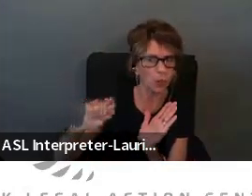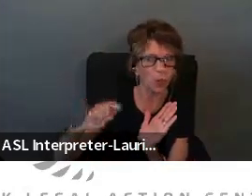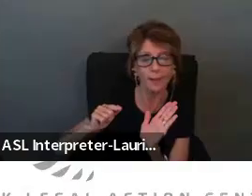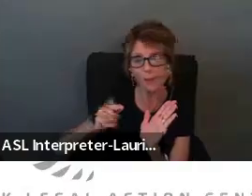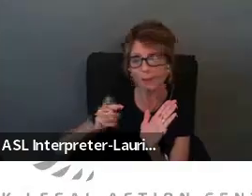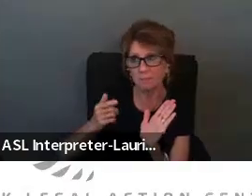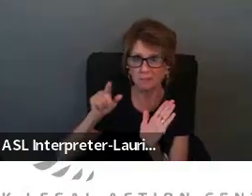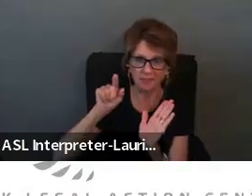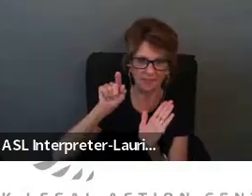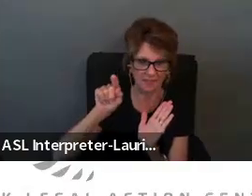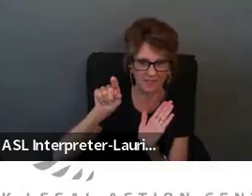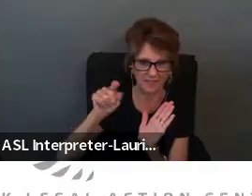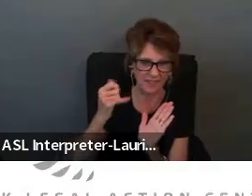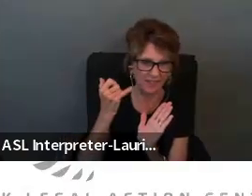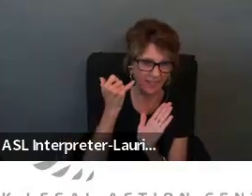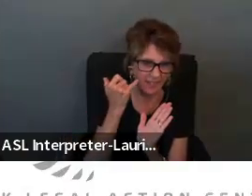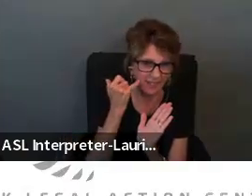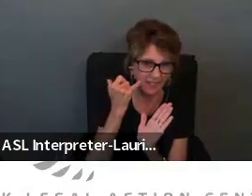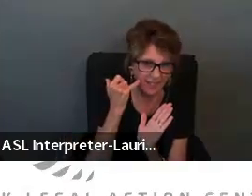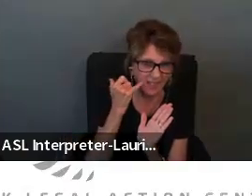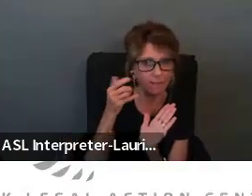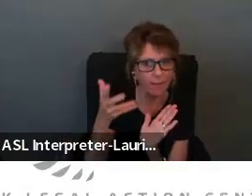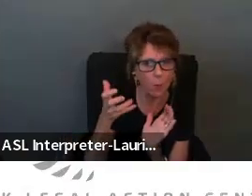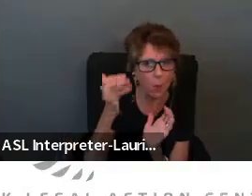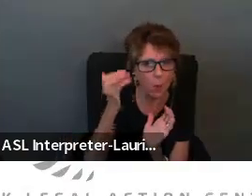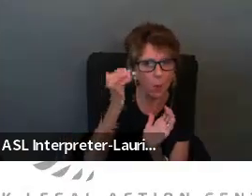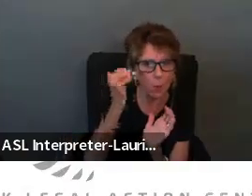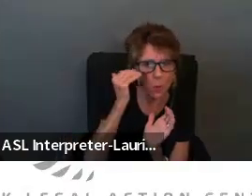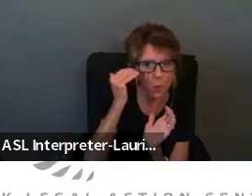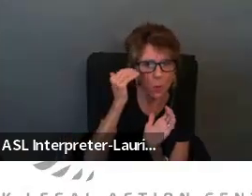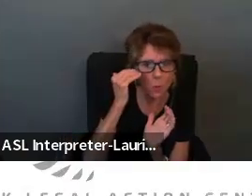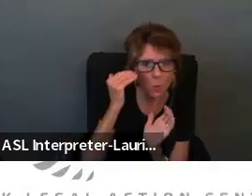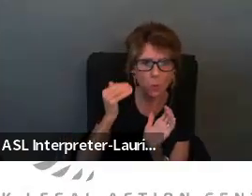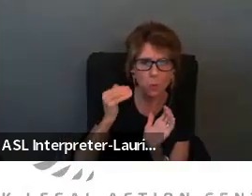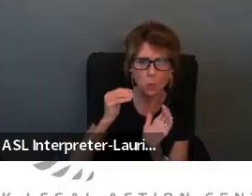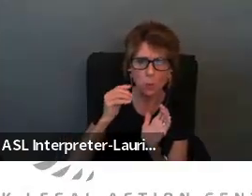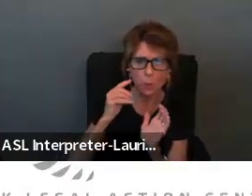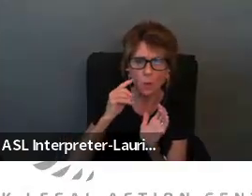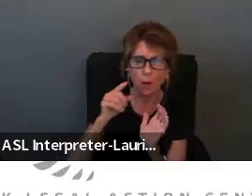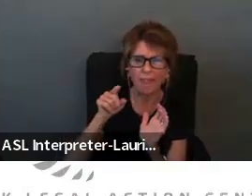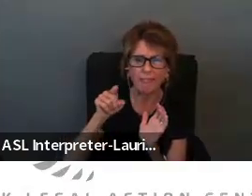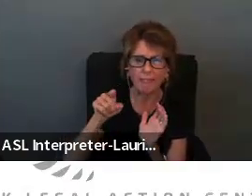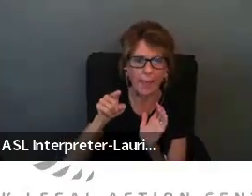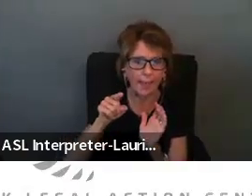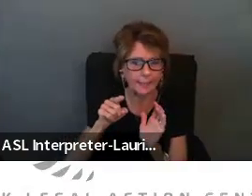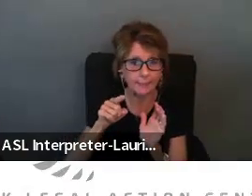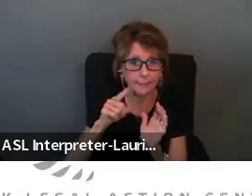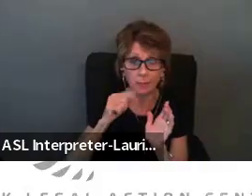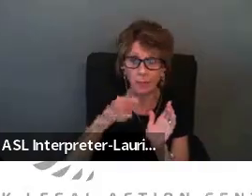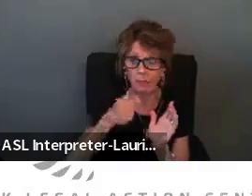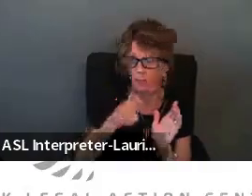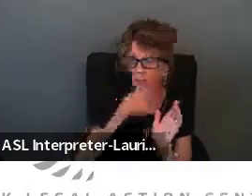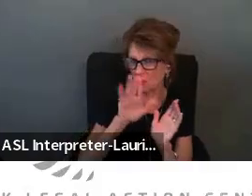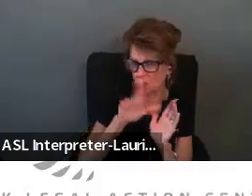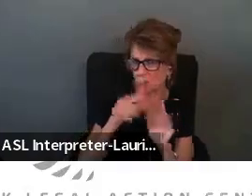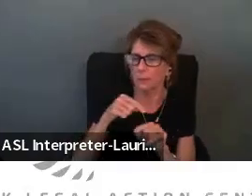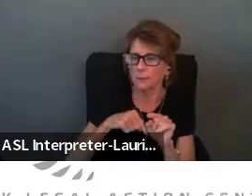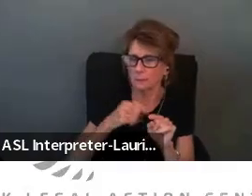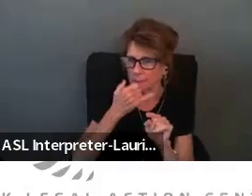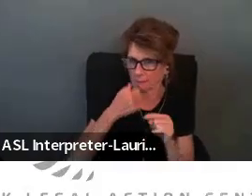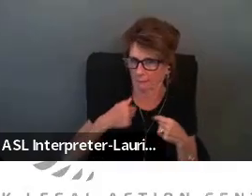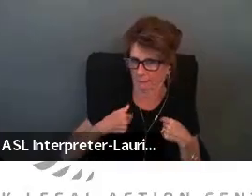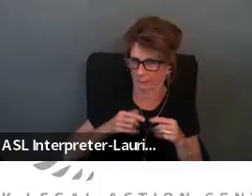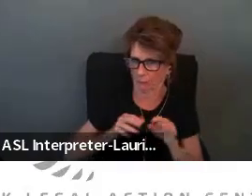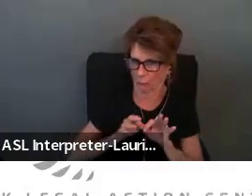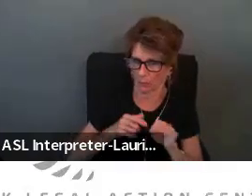landlords, when they are inquiring or they are assessing your request for accommodation. So the accommodation